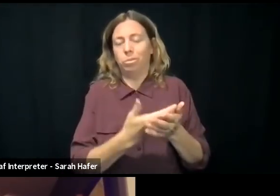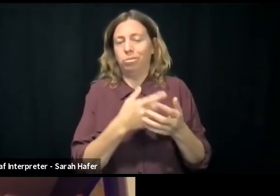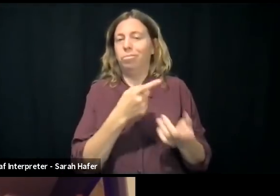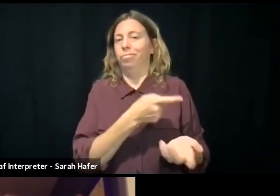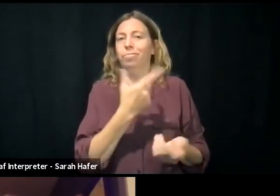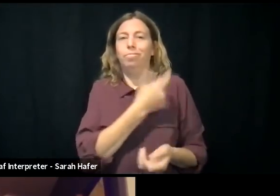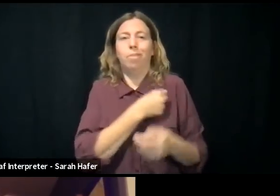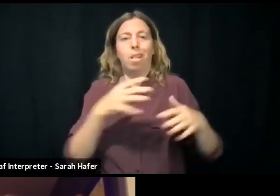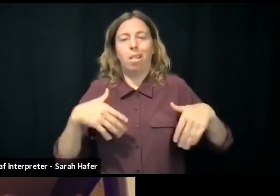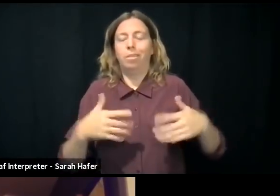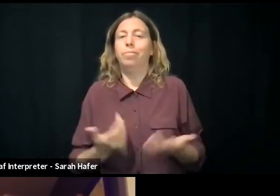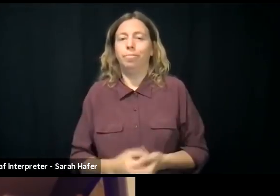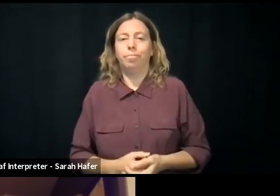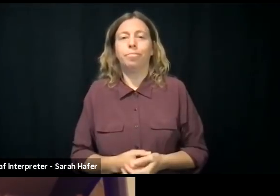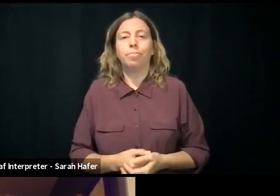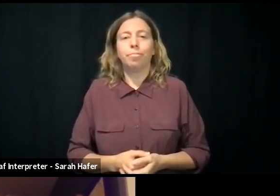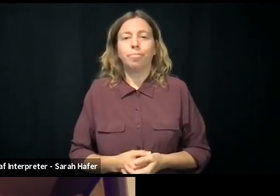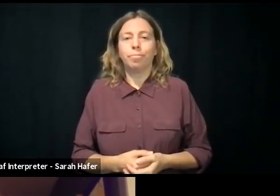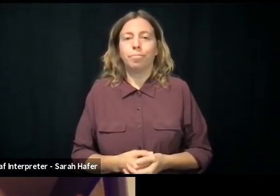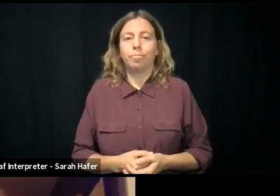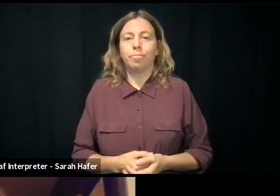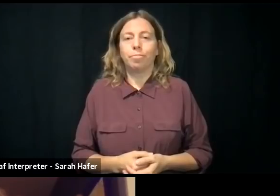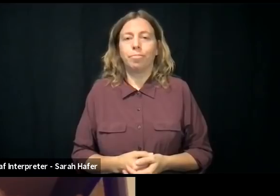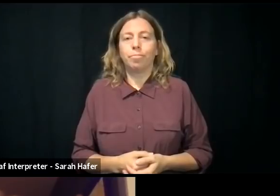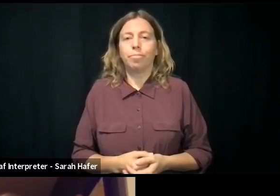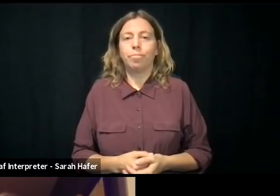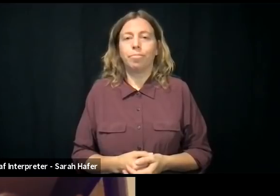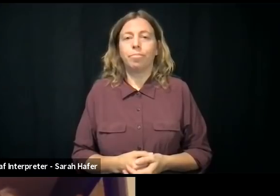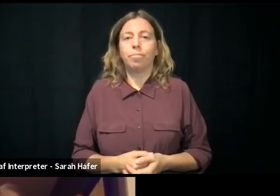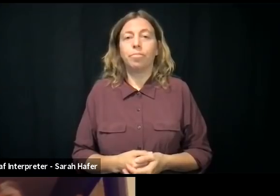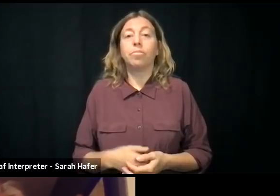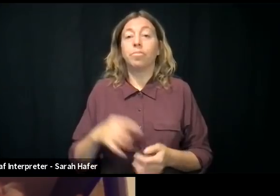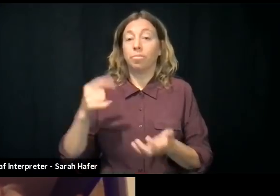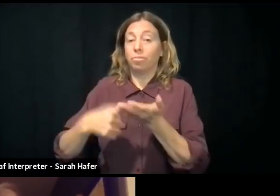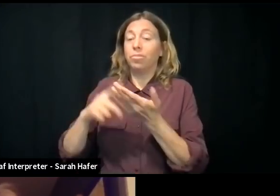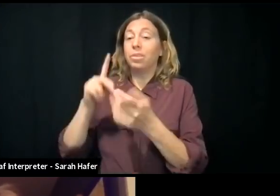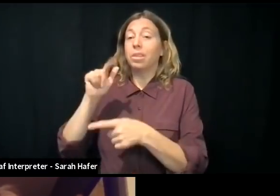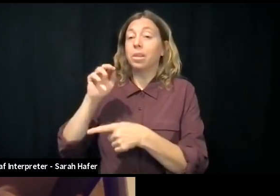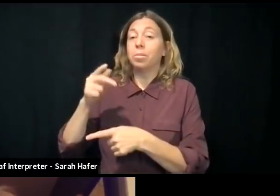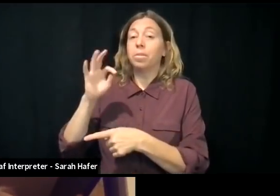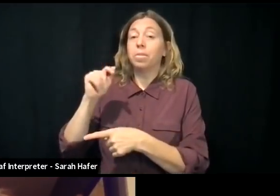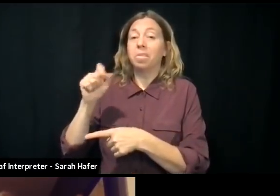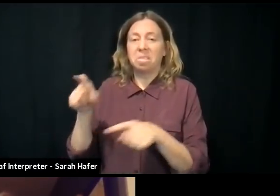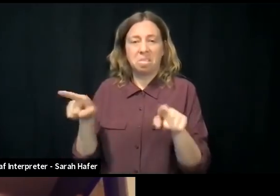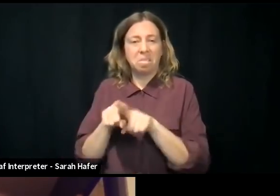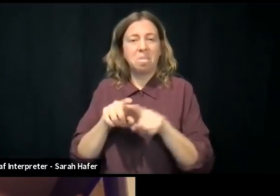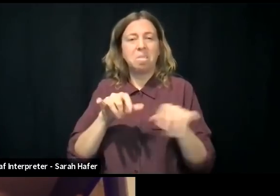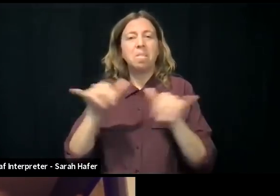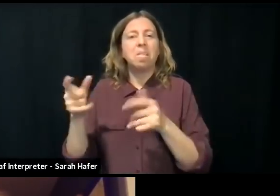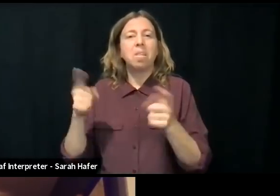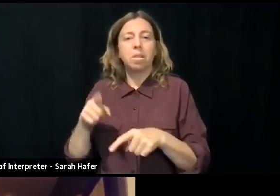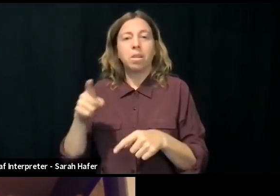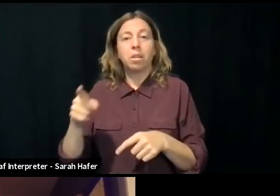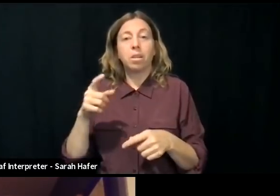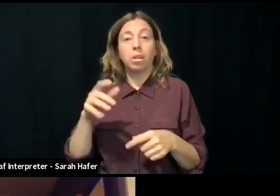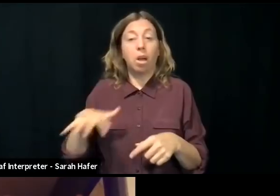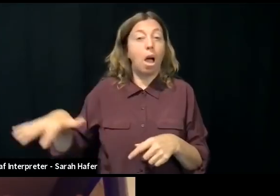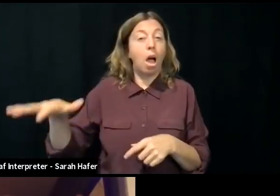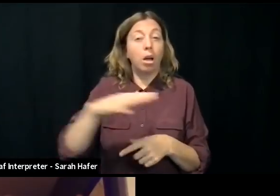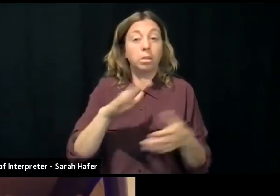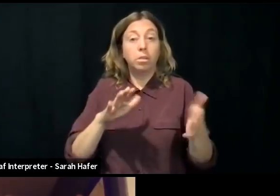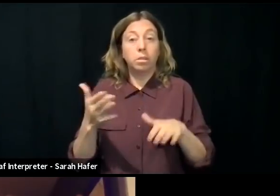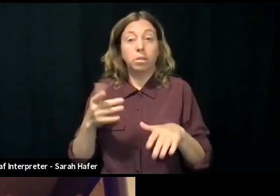same was here in Klamath Falls. Almost all of our deaths have been in unvaccinated individuals, which is